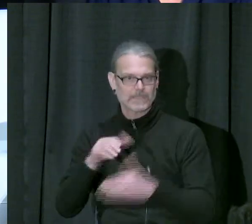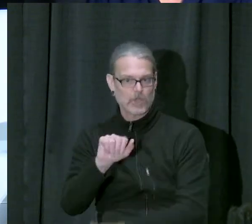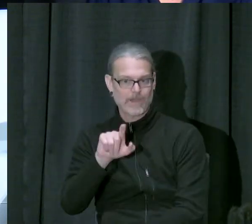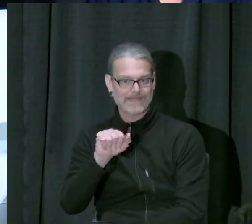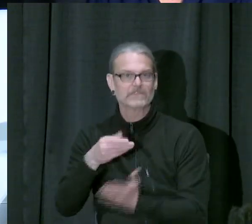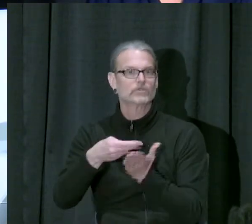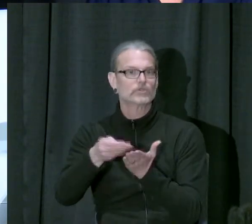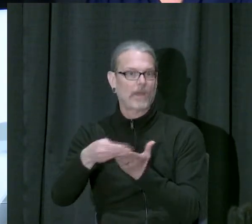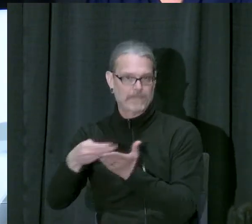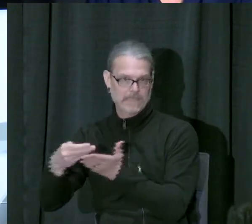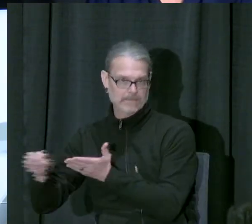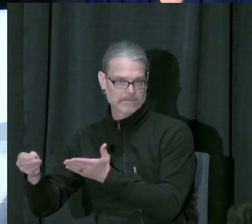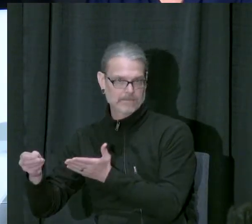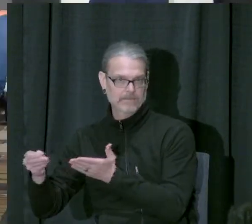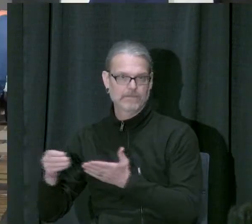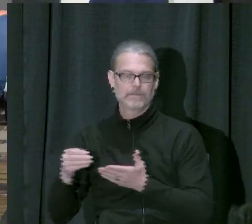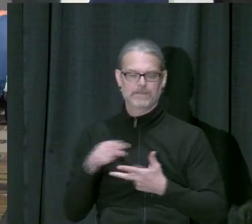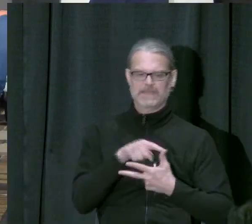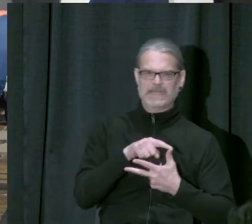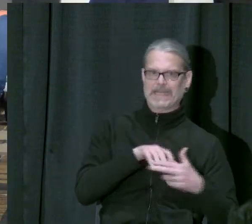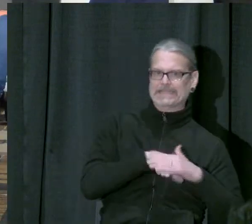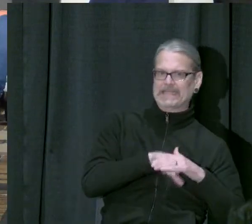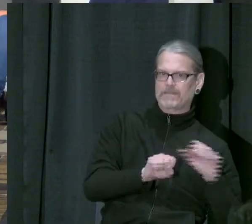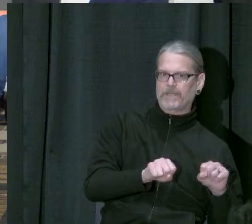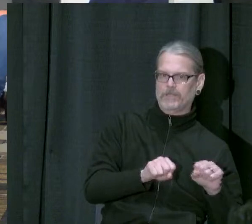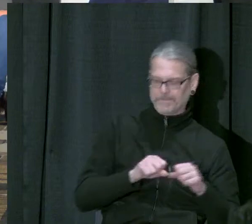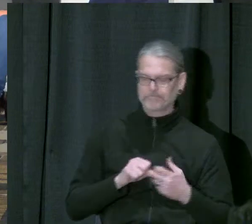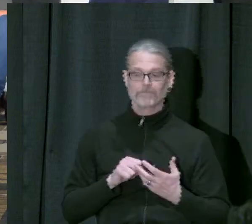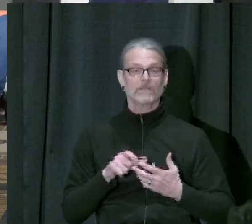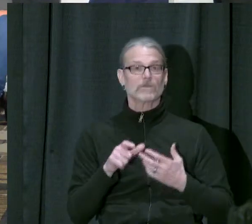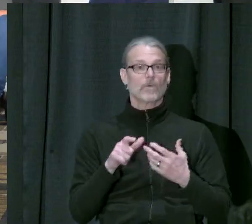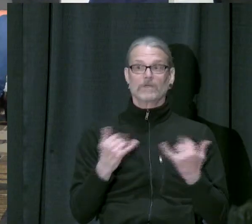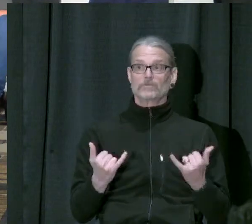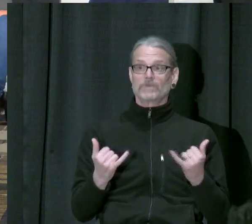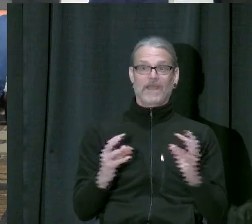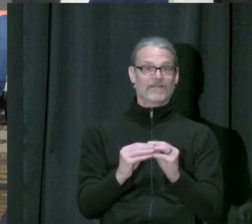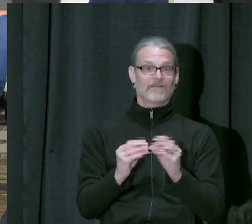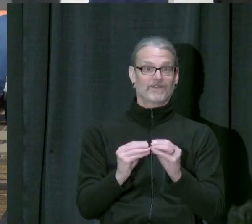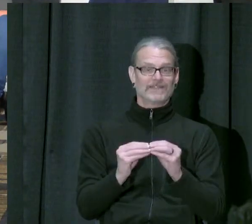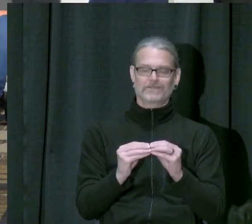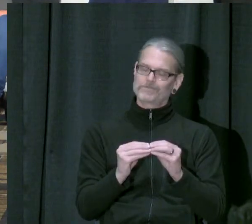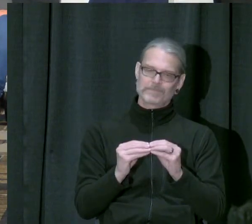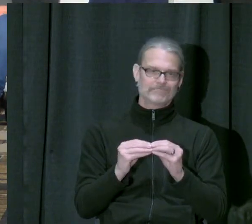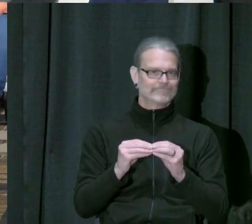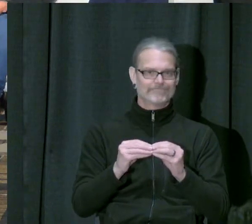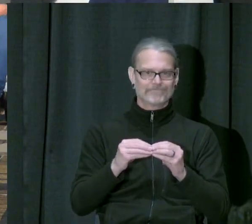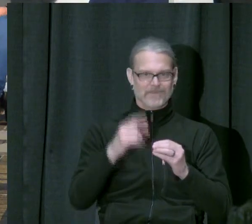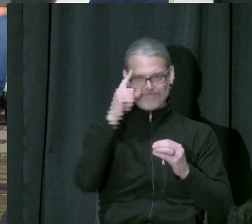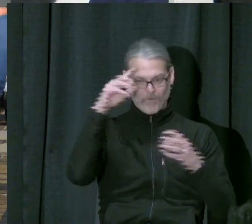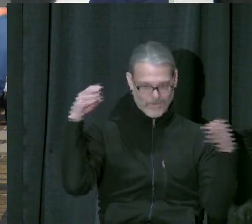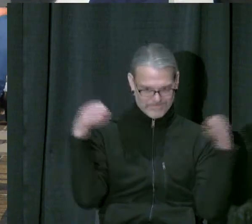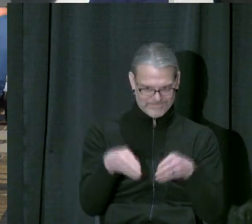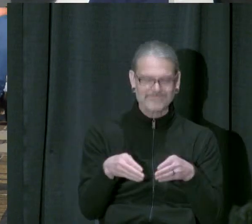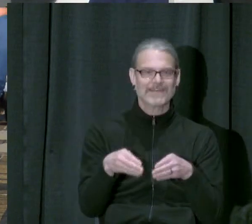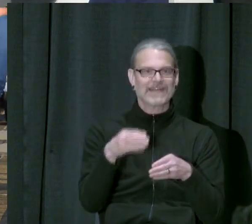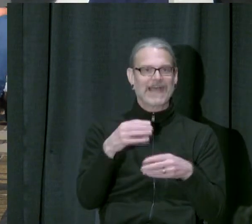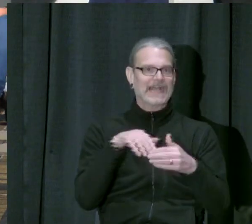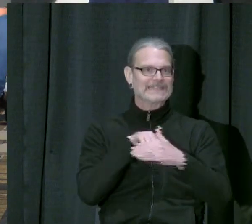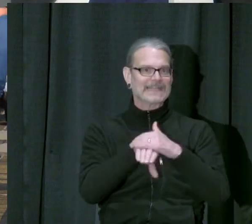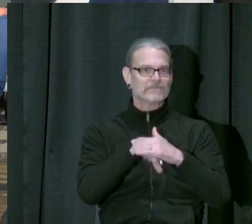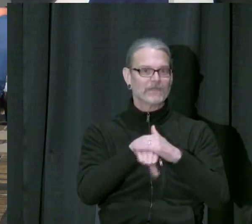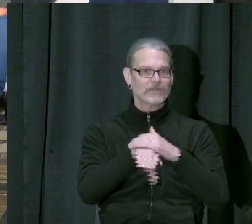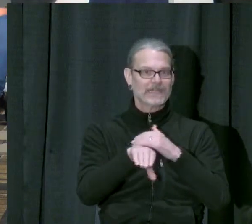shopping. And so our conversation today is going to be all about how we think about accessibility, the